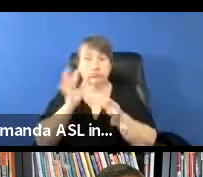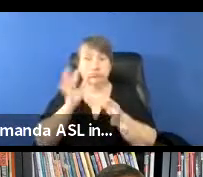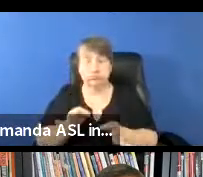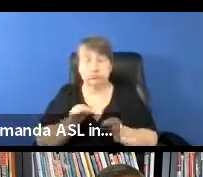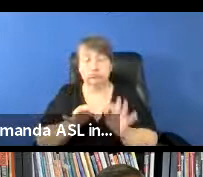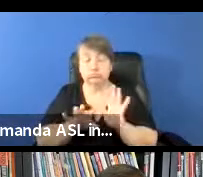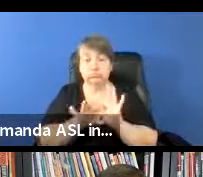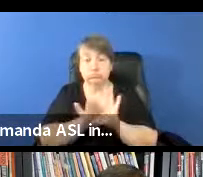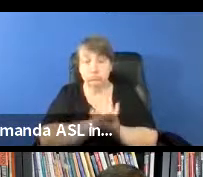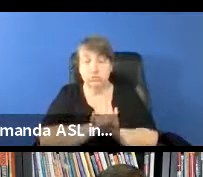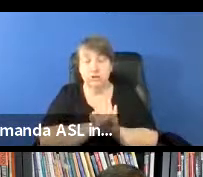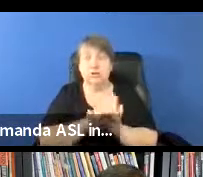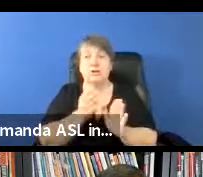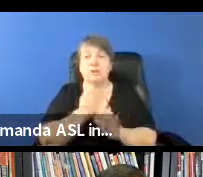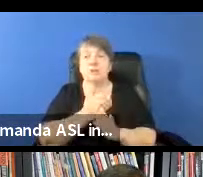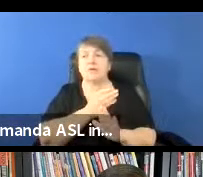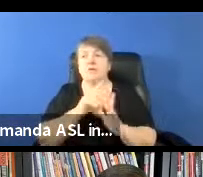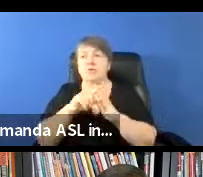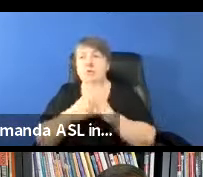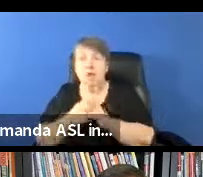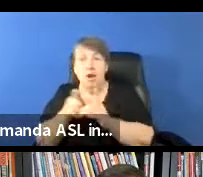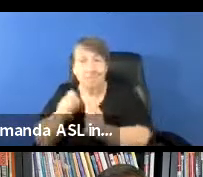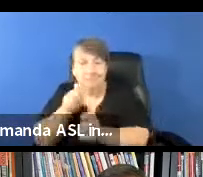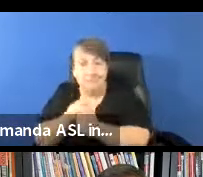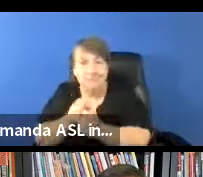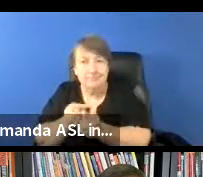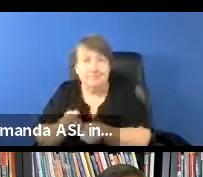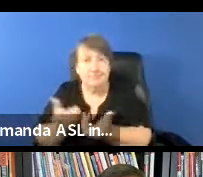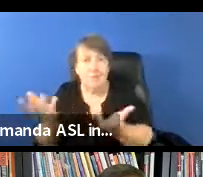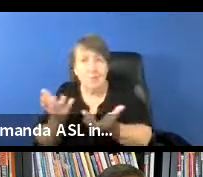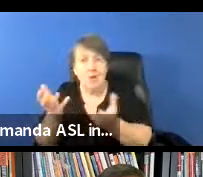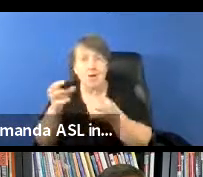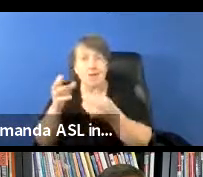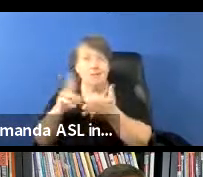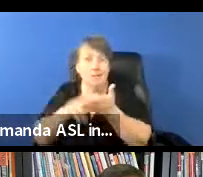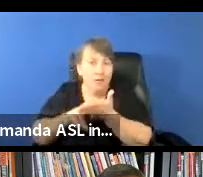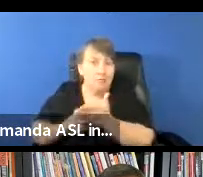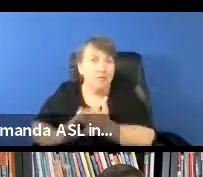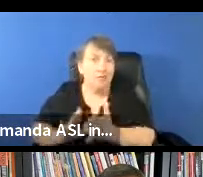start diving down to that next level of activities.